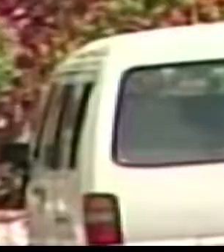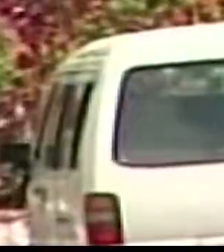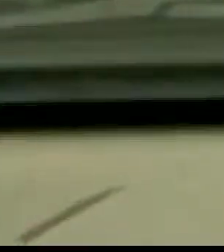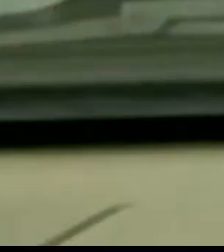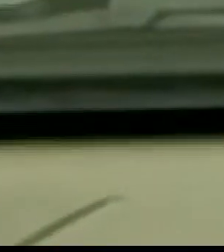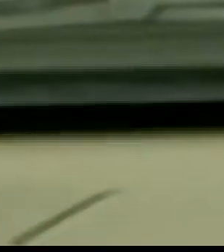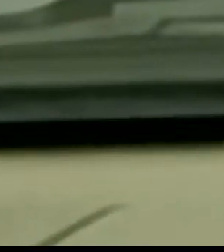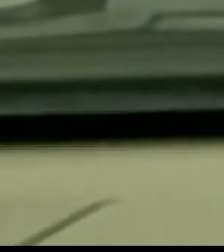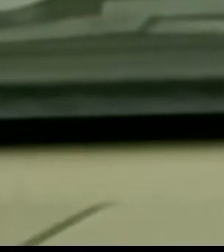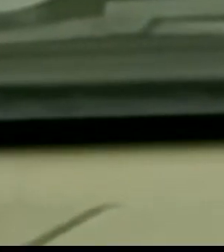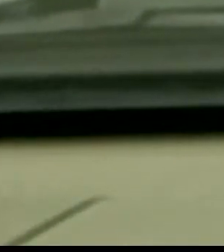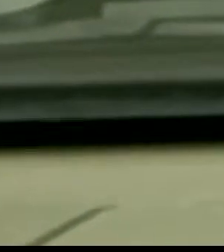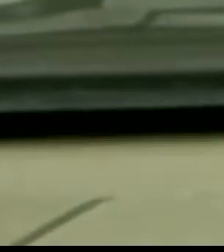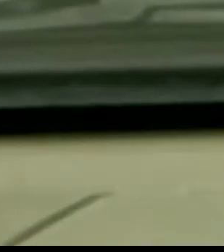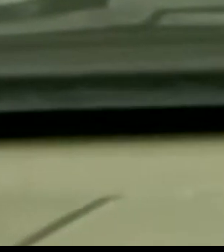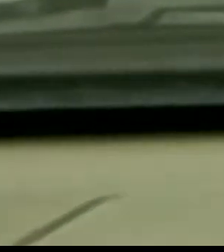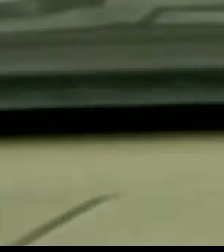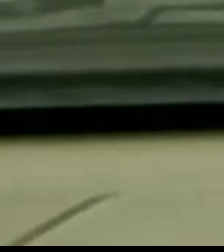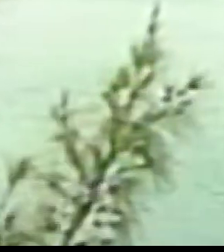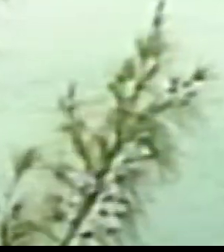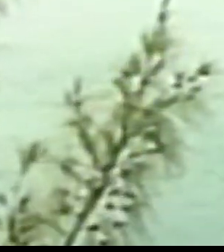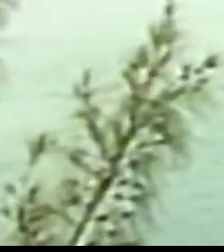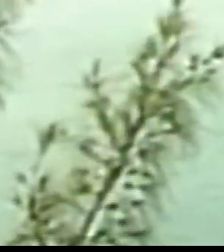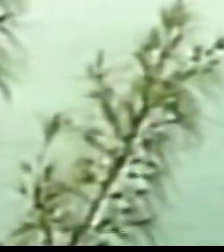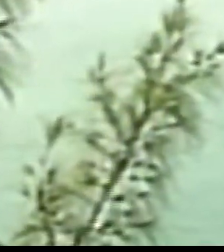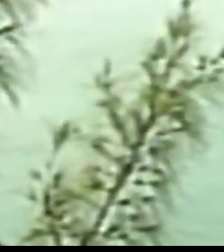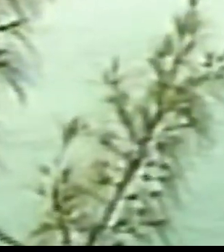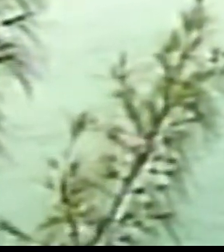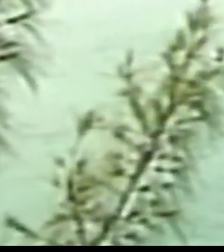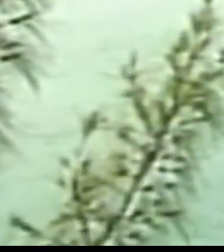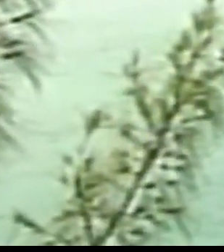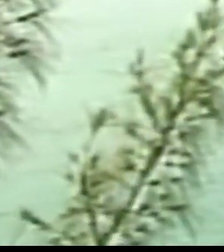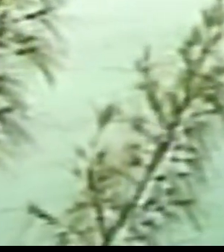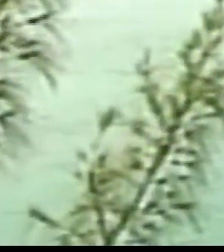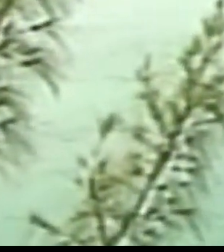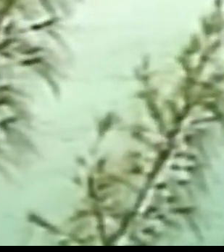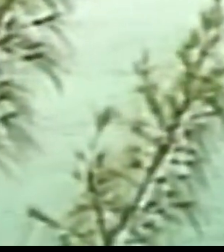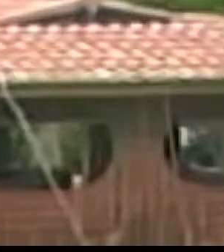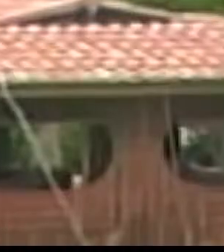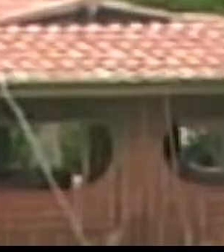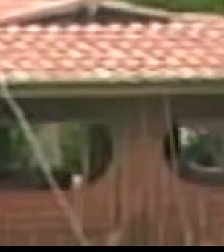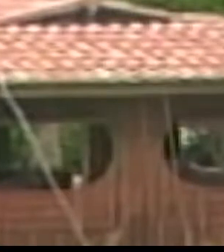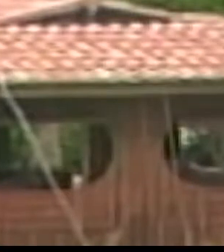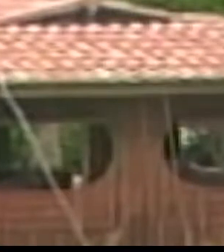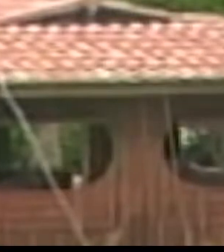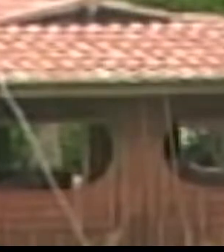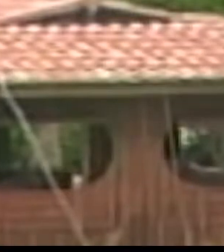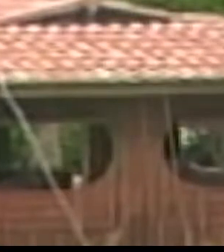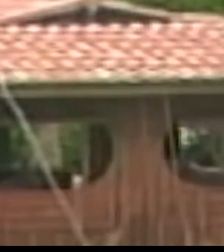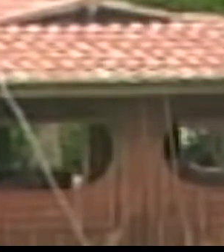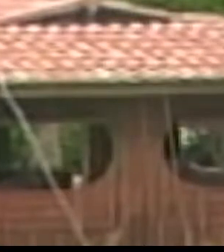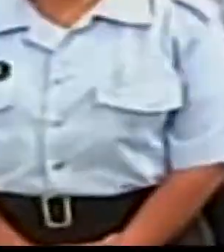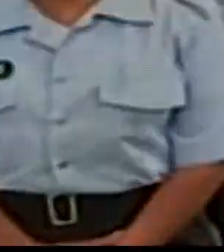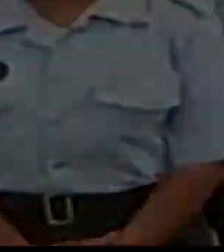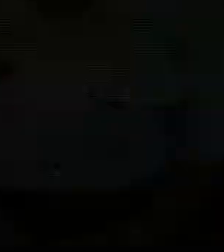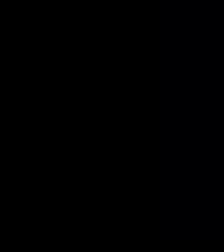And the shooting death of a visitor to the Bahamas sparks feedback from the foreign press. The Bahamas Tonight starts